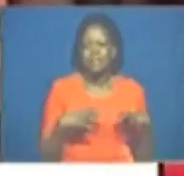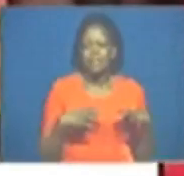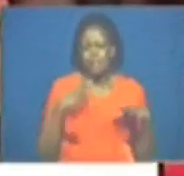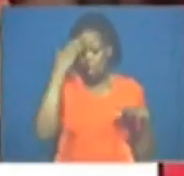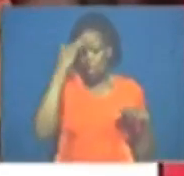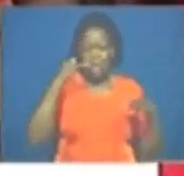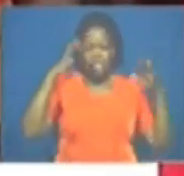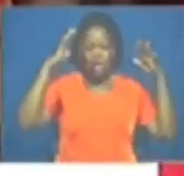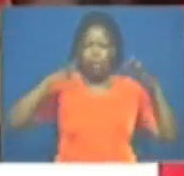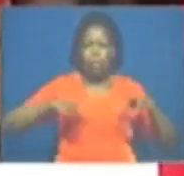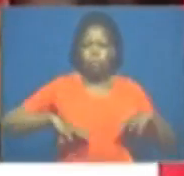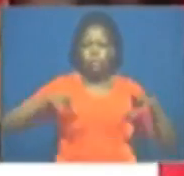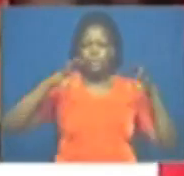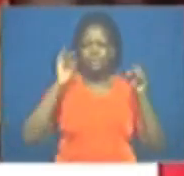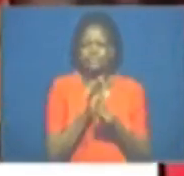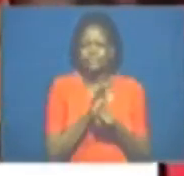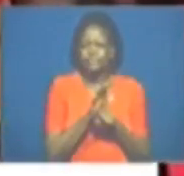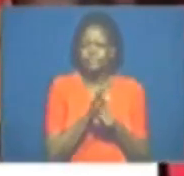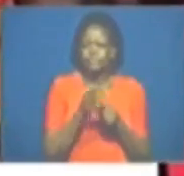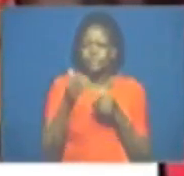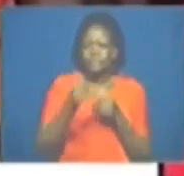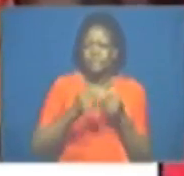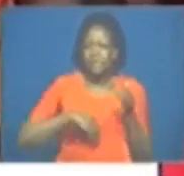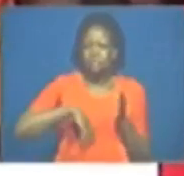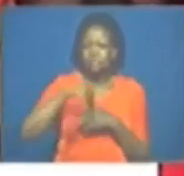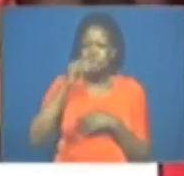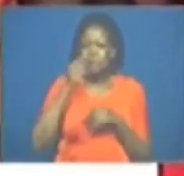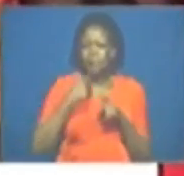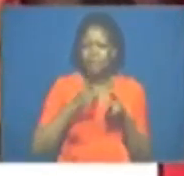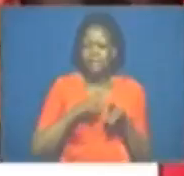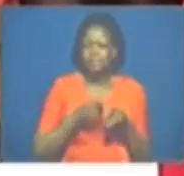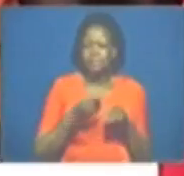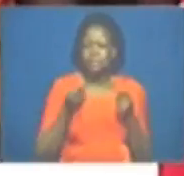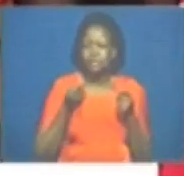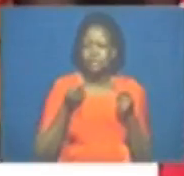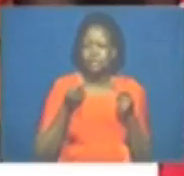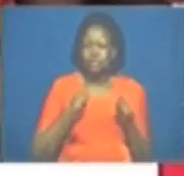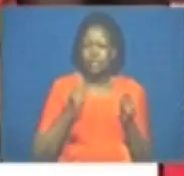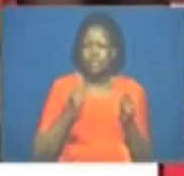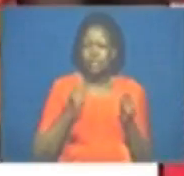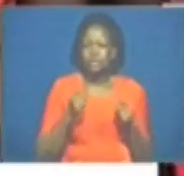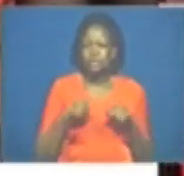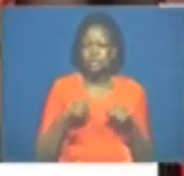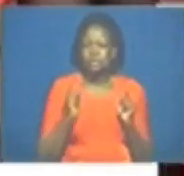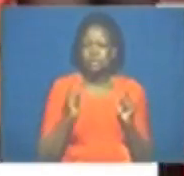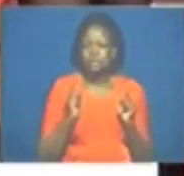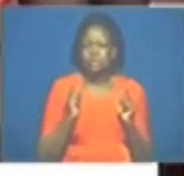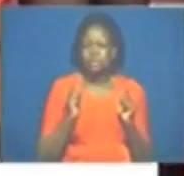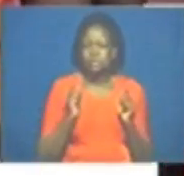Although I was about to get out, but when I tried to get out, I slid.